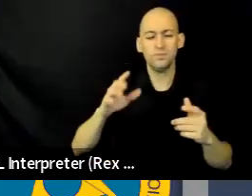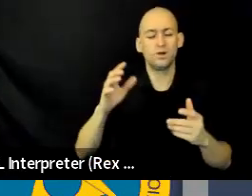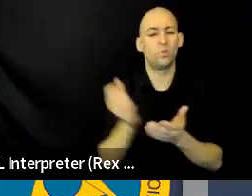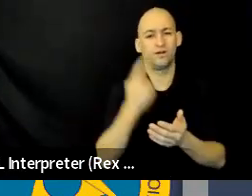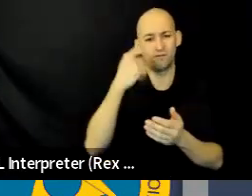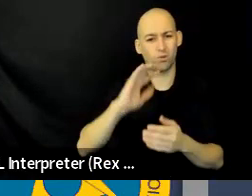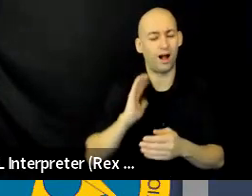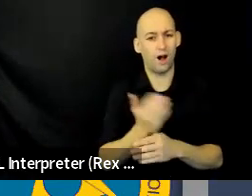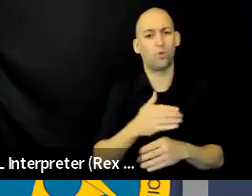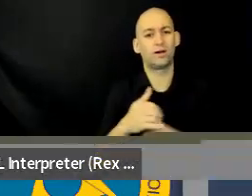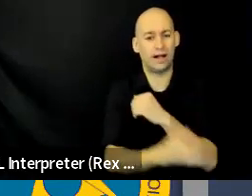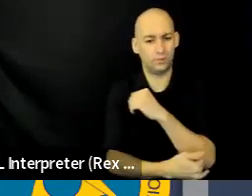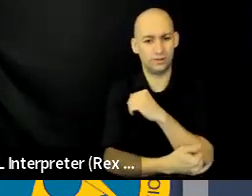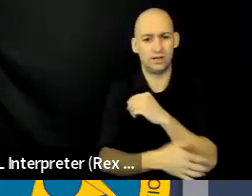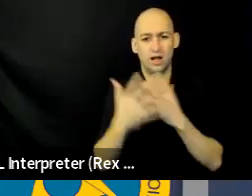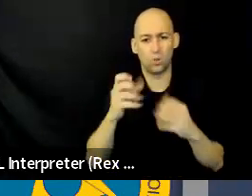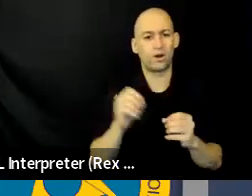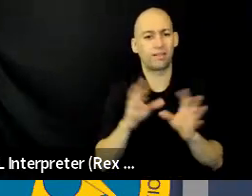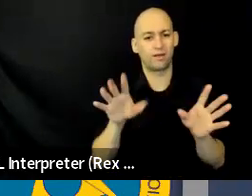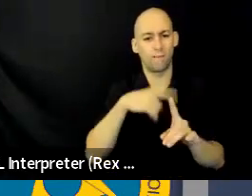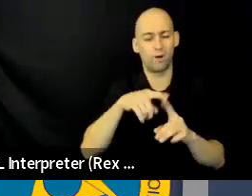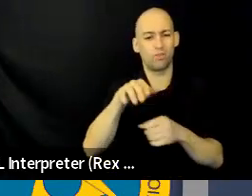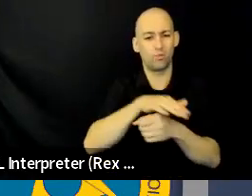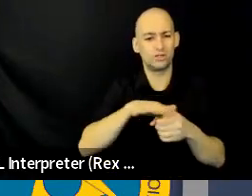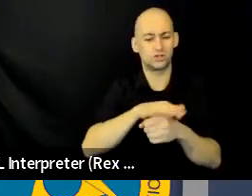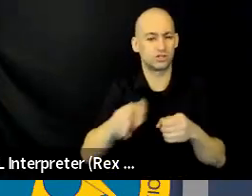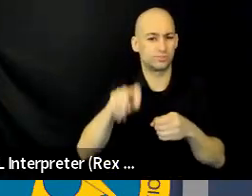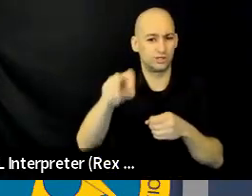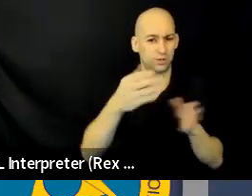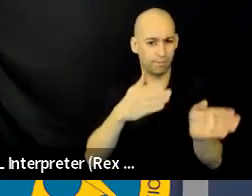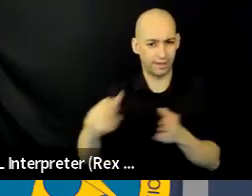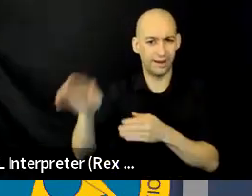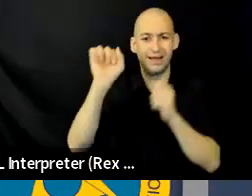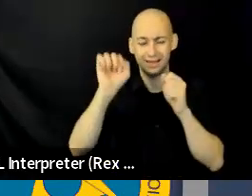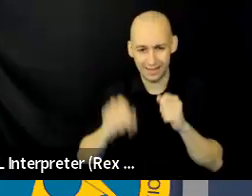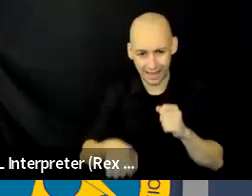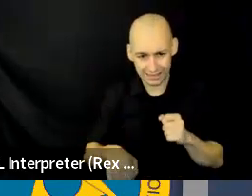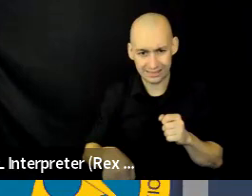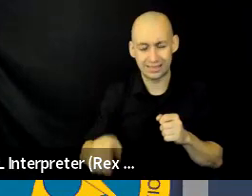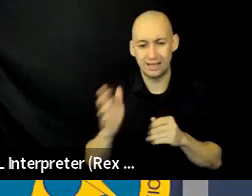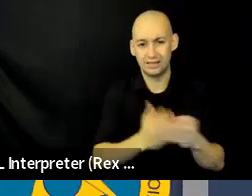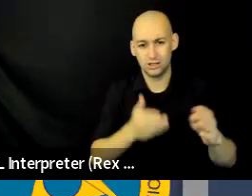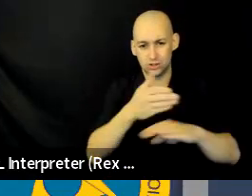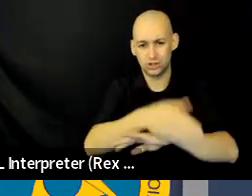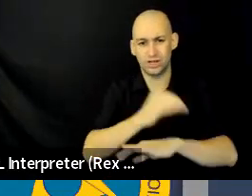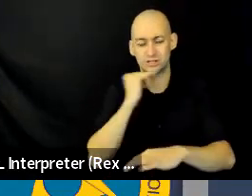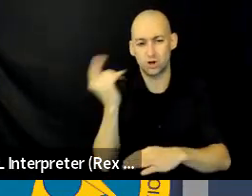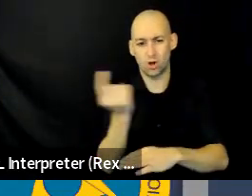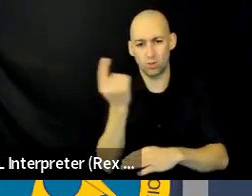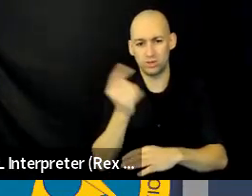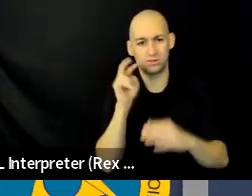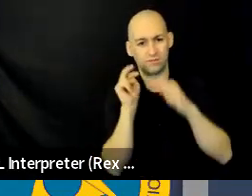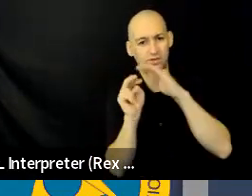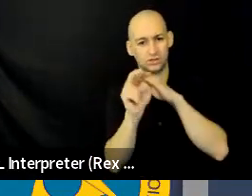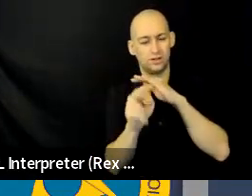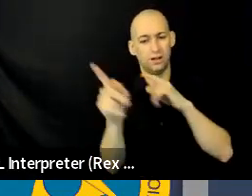And I want to be clear about the Regional Transportation Plan. Yes, this interchange has always been envisioned,